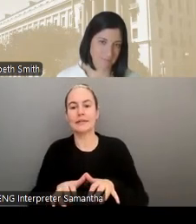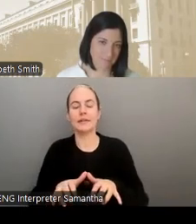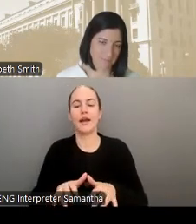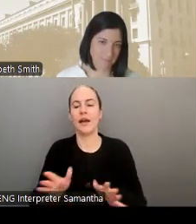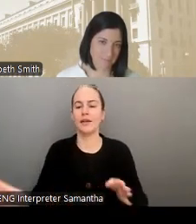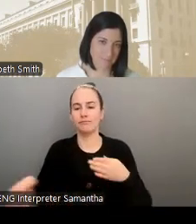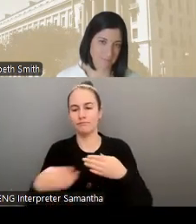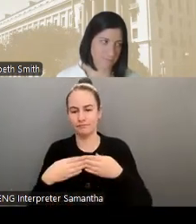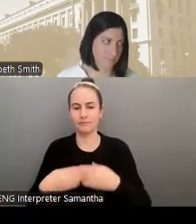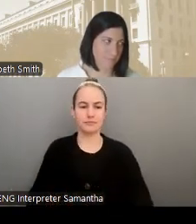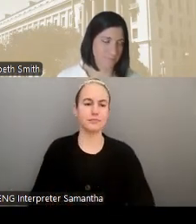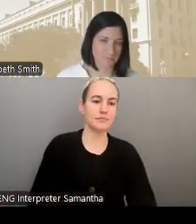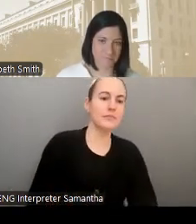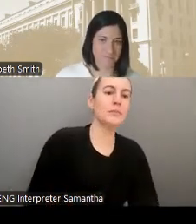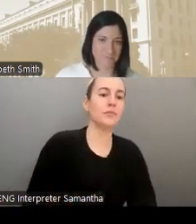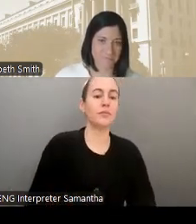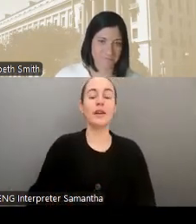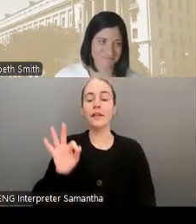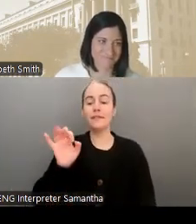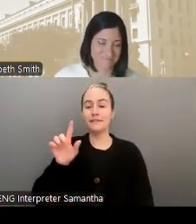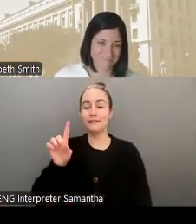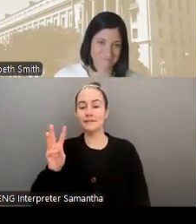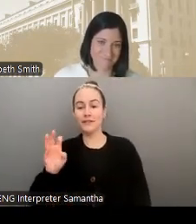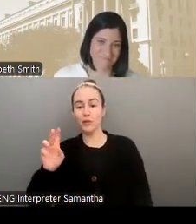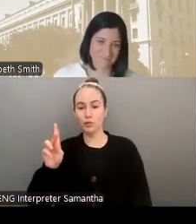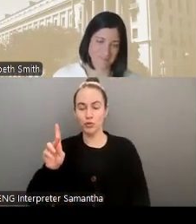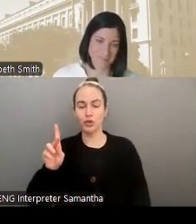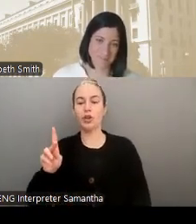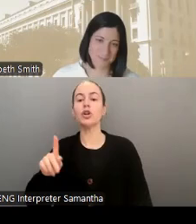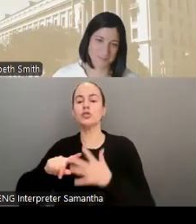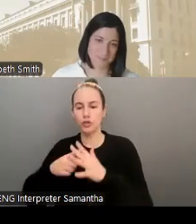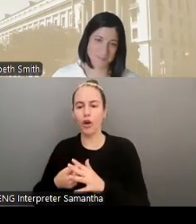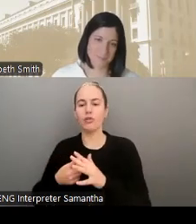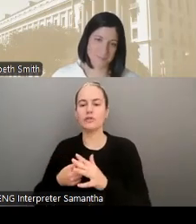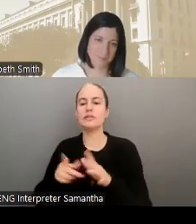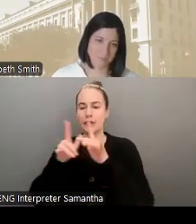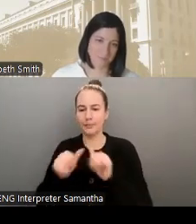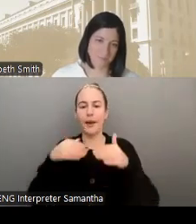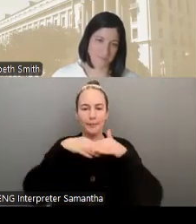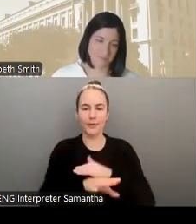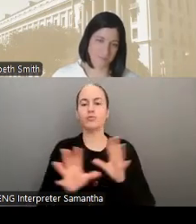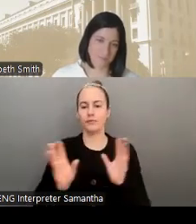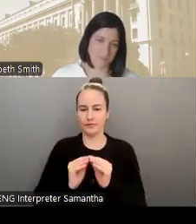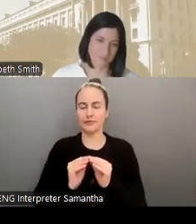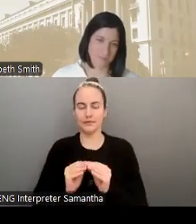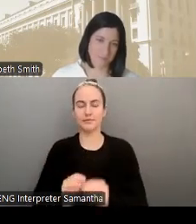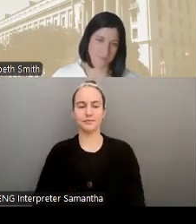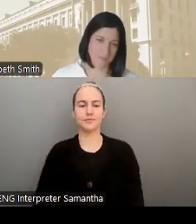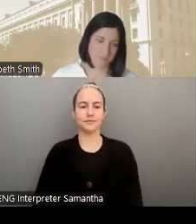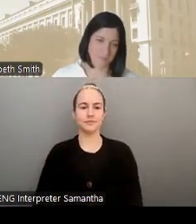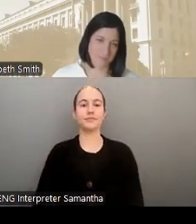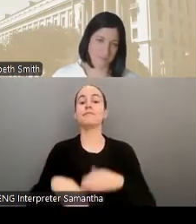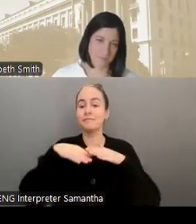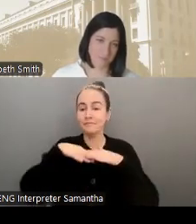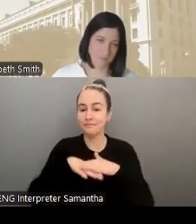fieldwork phase officially begins with the entrance conference. Now, at the entrance conference, the audit team is going to